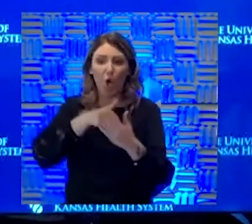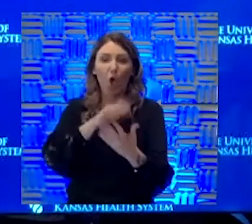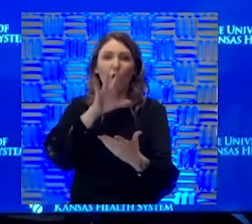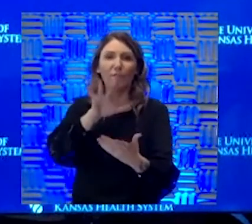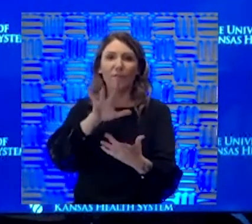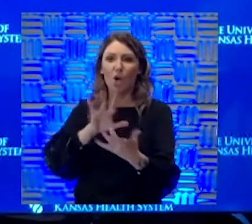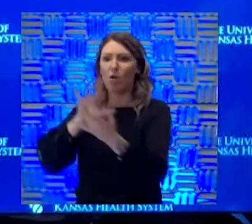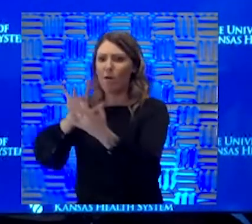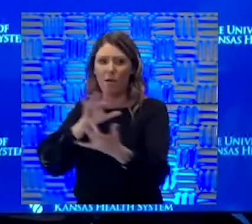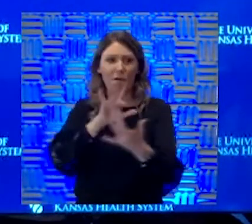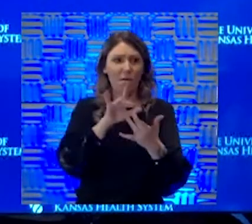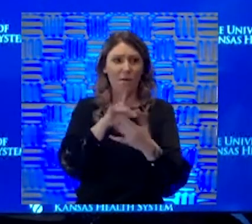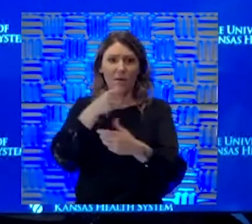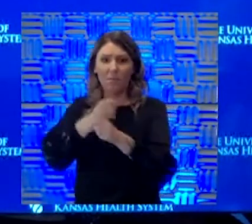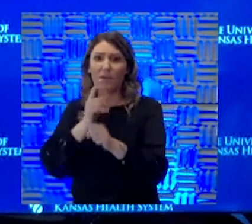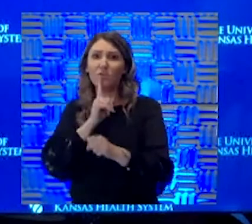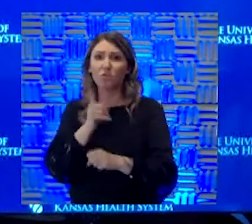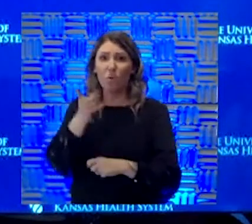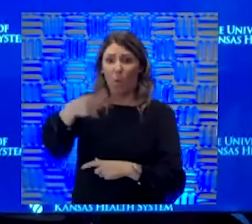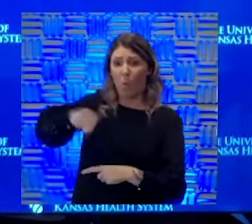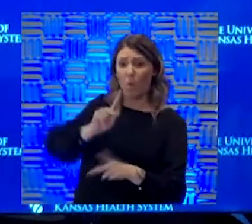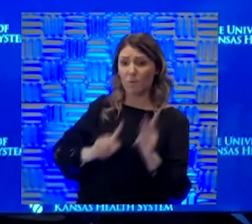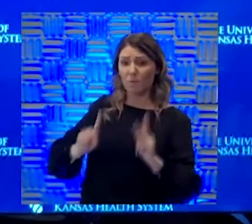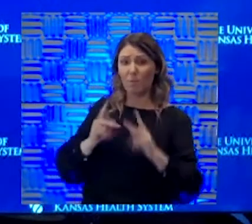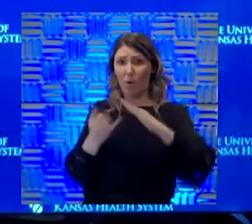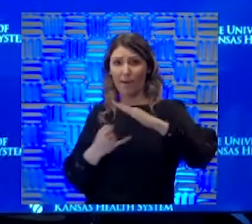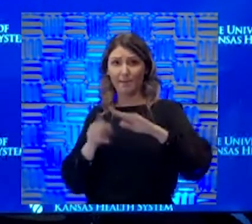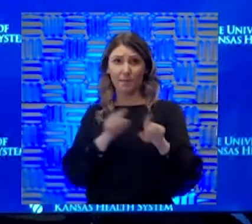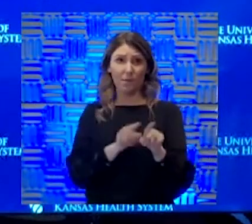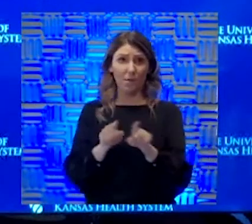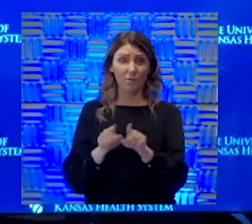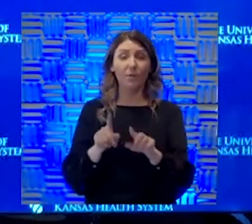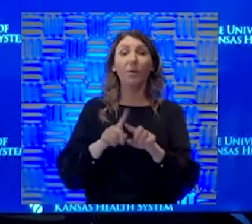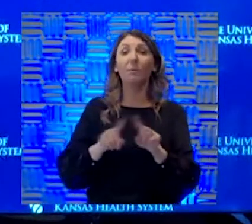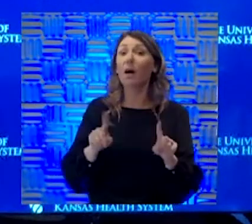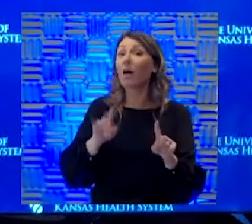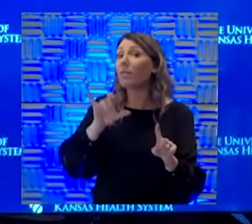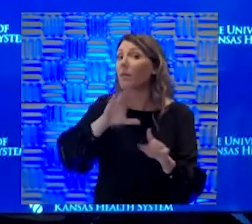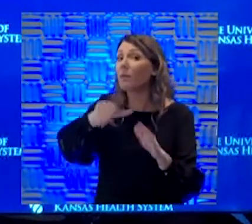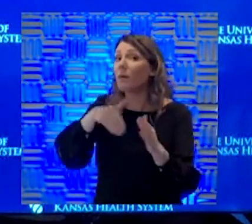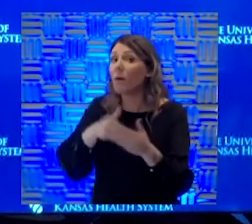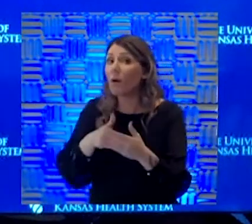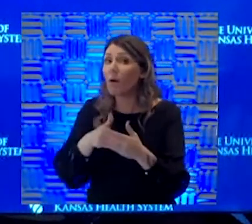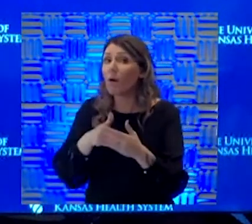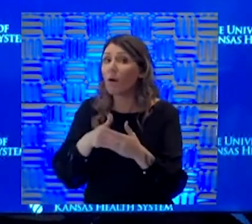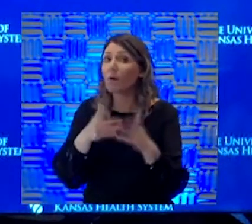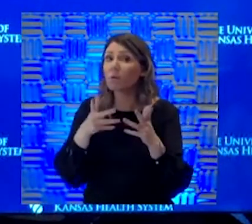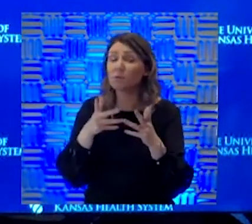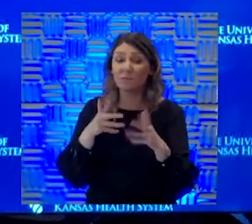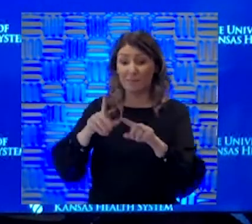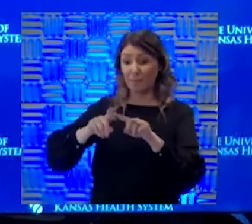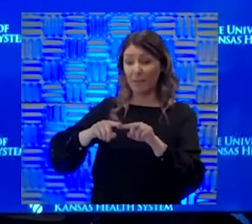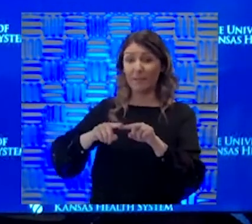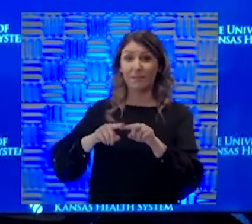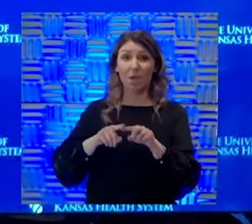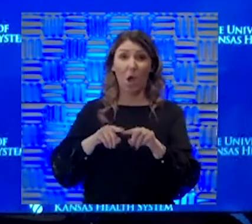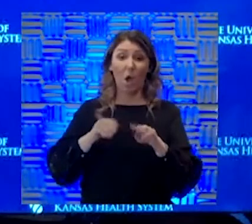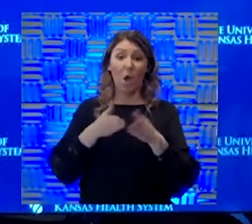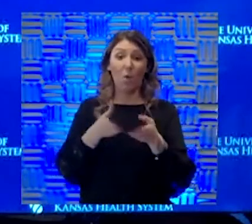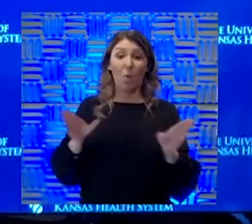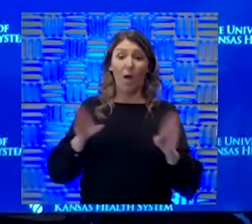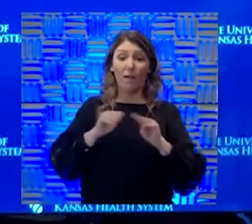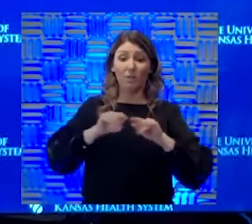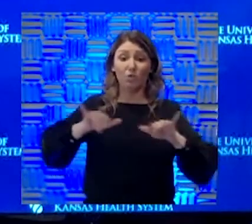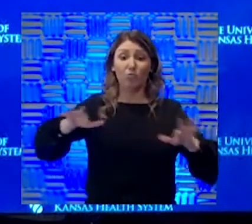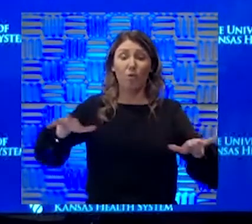and try and make sure that those people are isolated. But that all is predicated on widespread, available, and